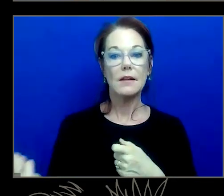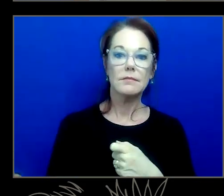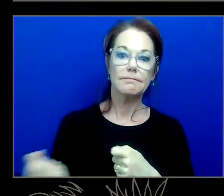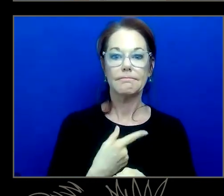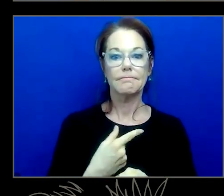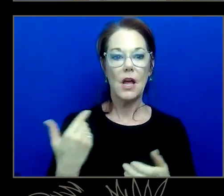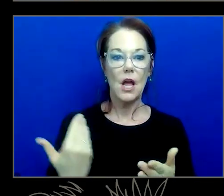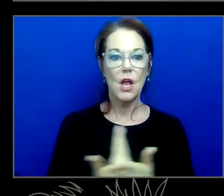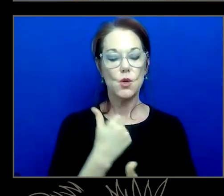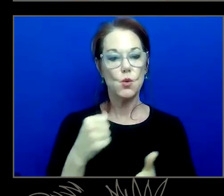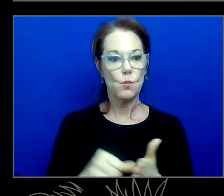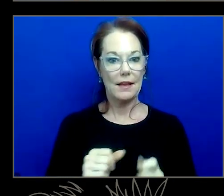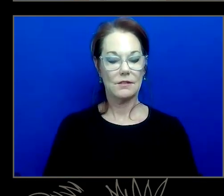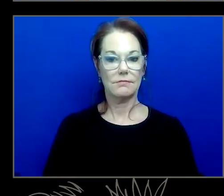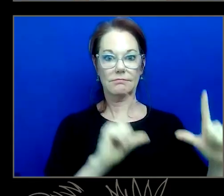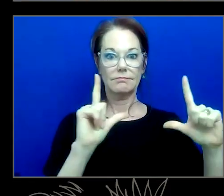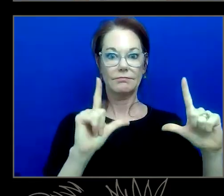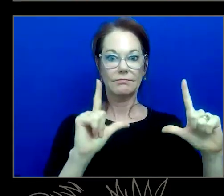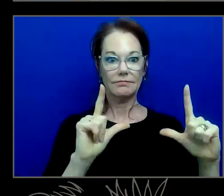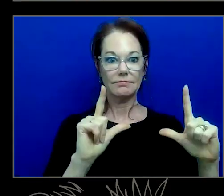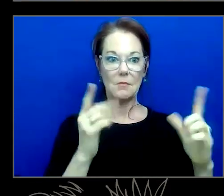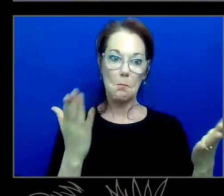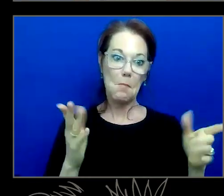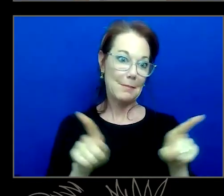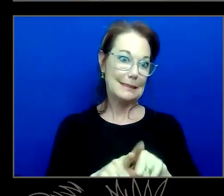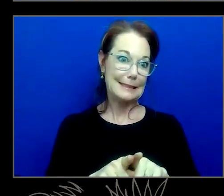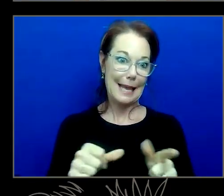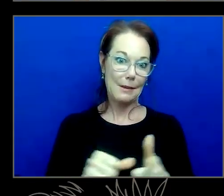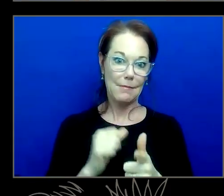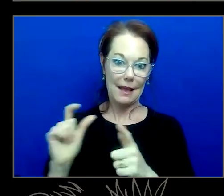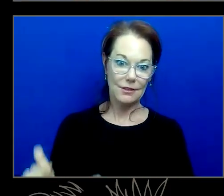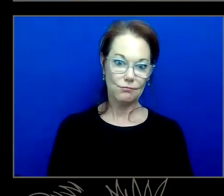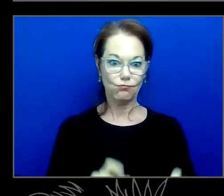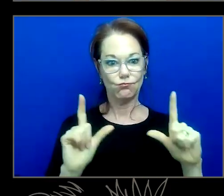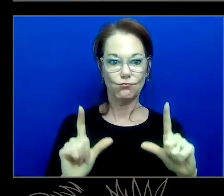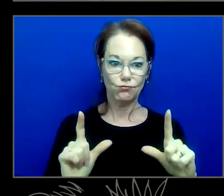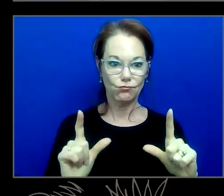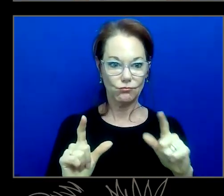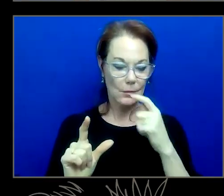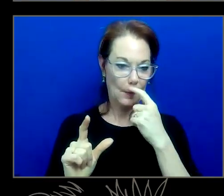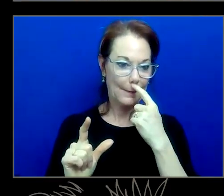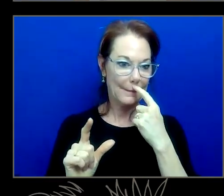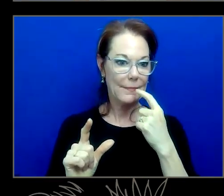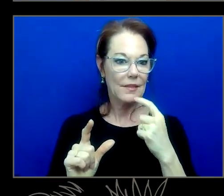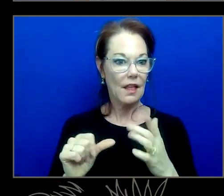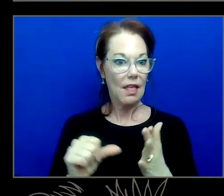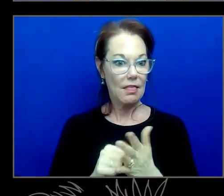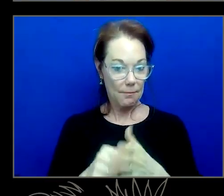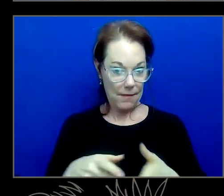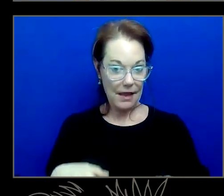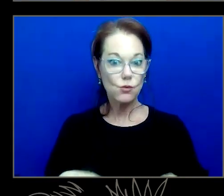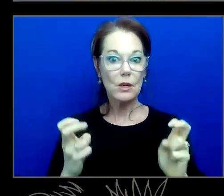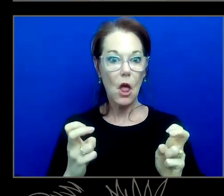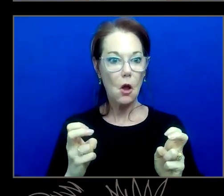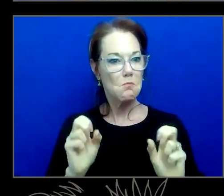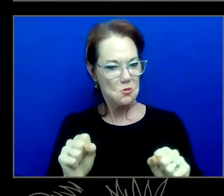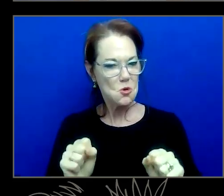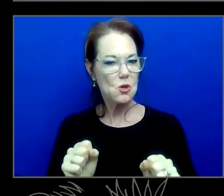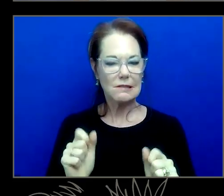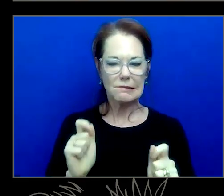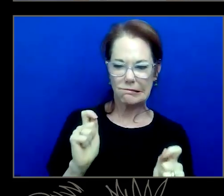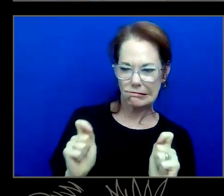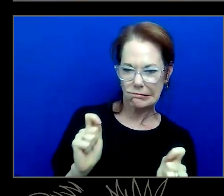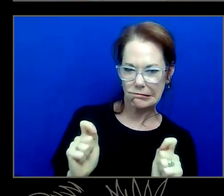new page, or maybe the same page on it. And even the page reload is negotiable. Once JavaScript came on the